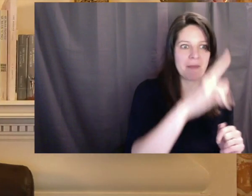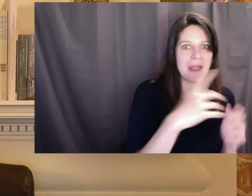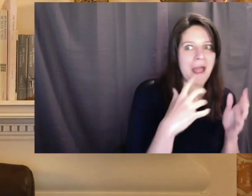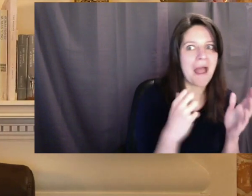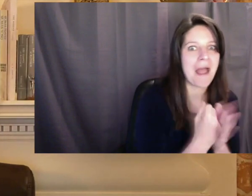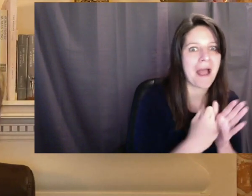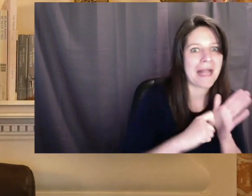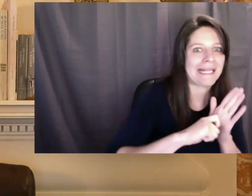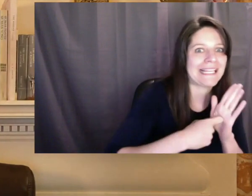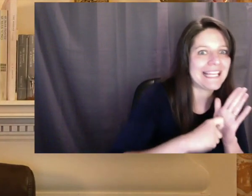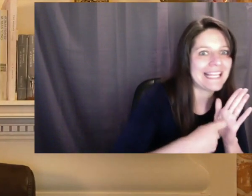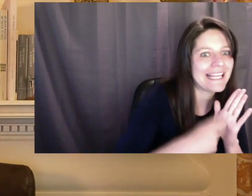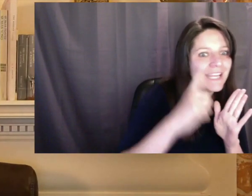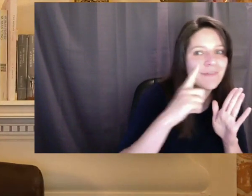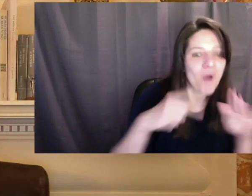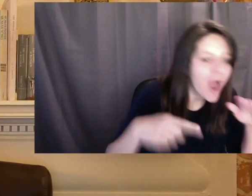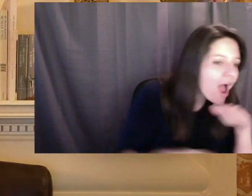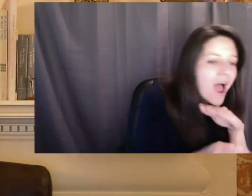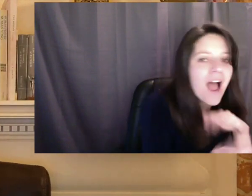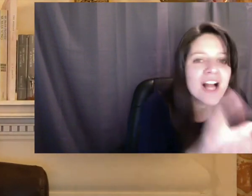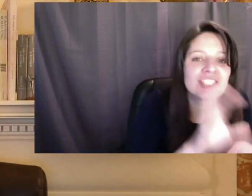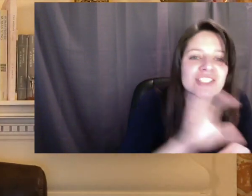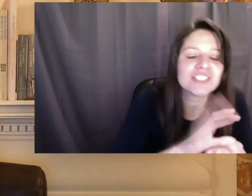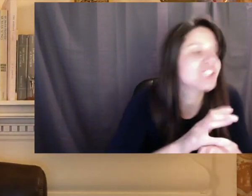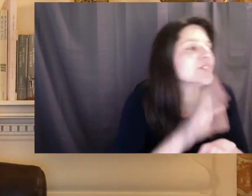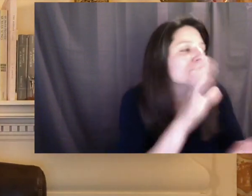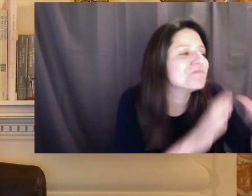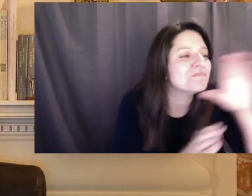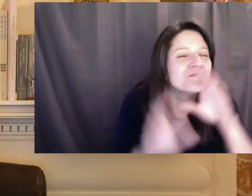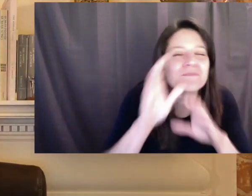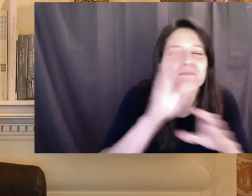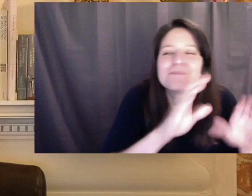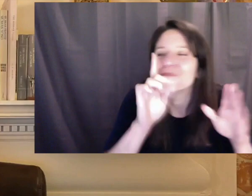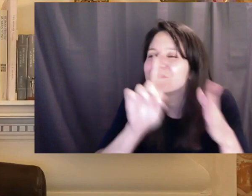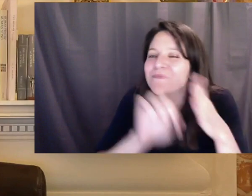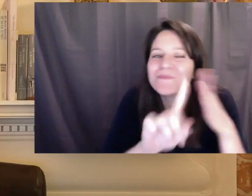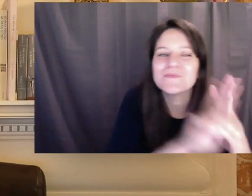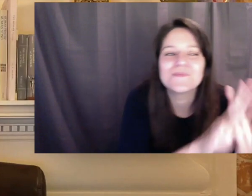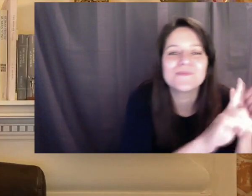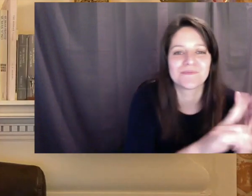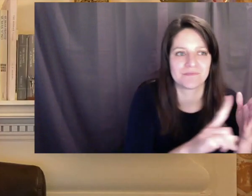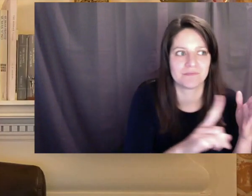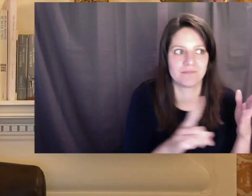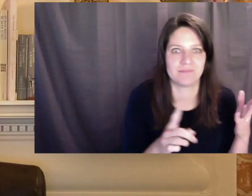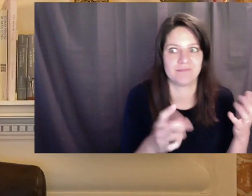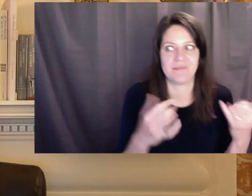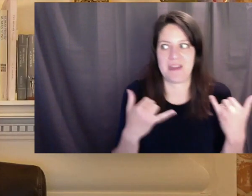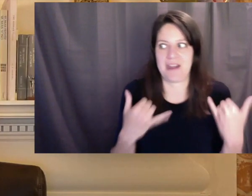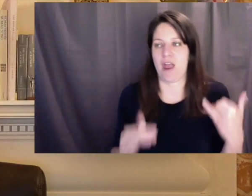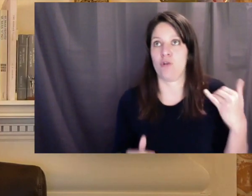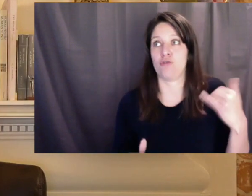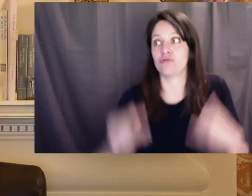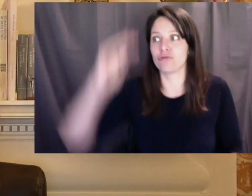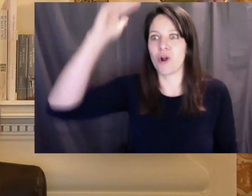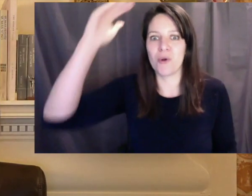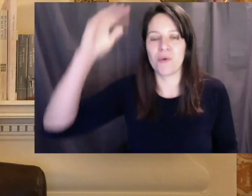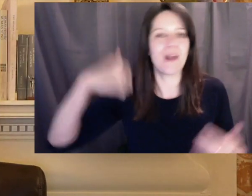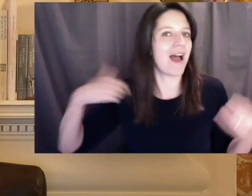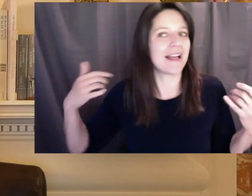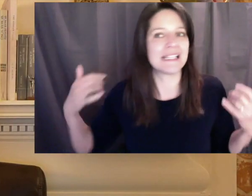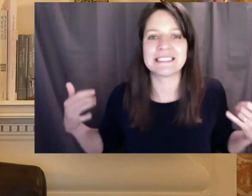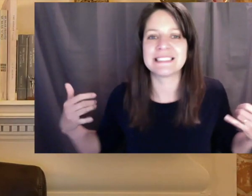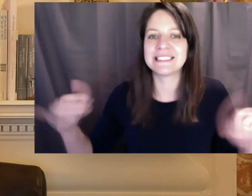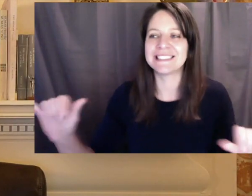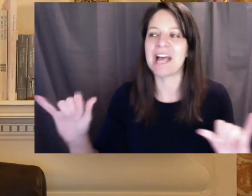church. I didn't ask any questions. I just enjoyed the benefits of being able to go all over and explore. And I'm